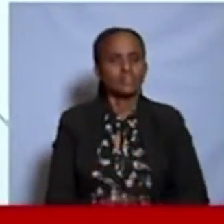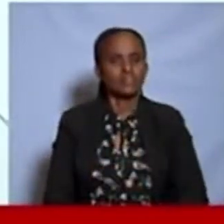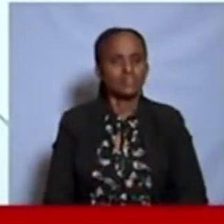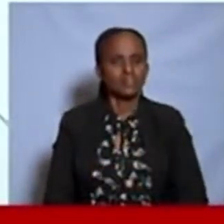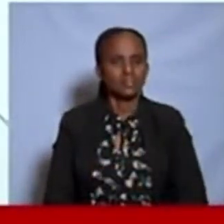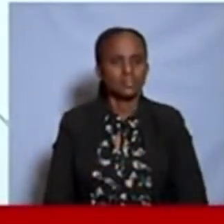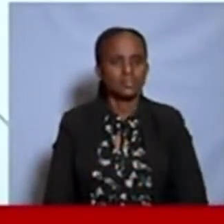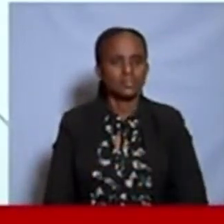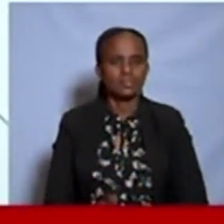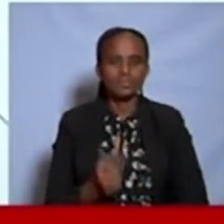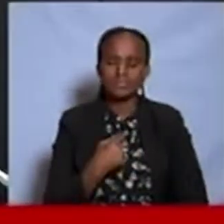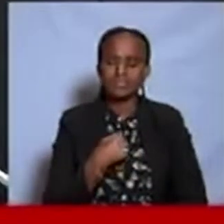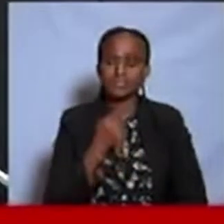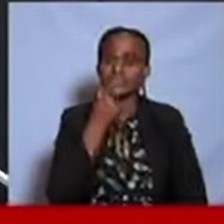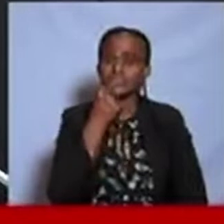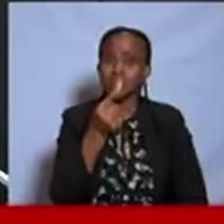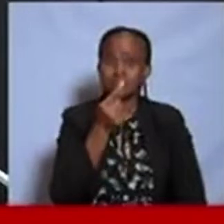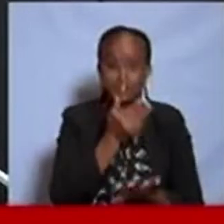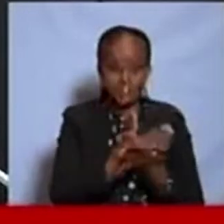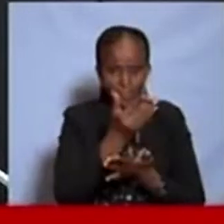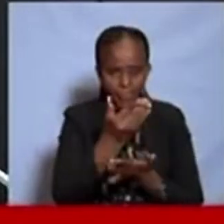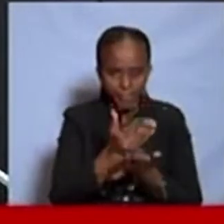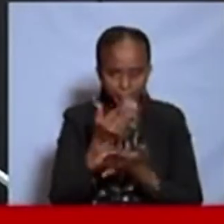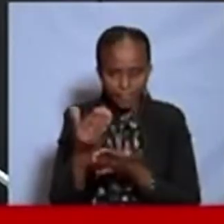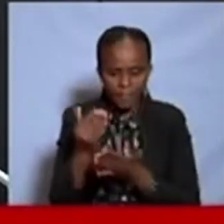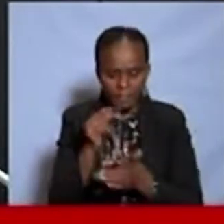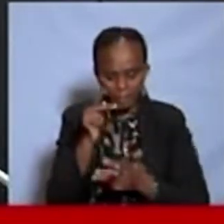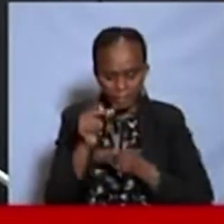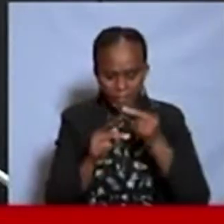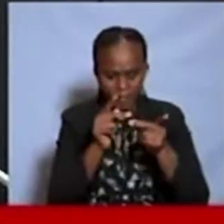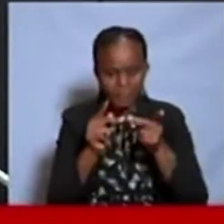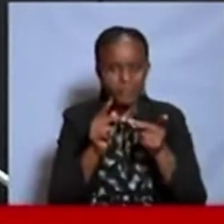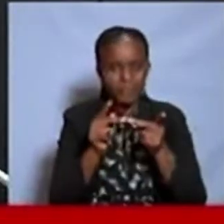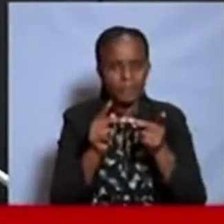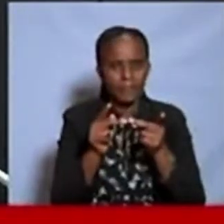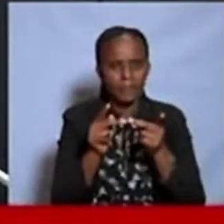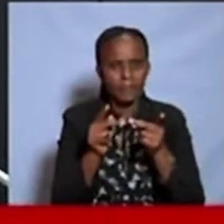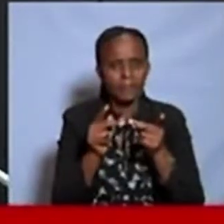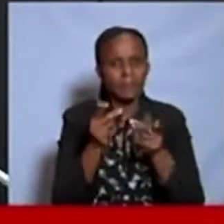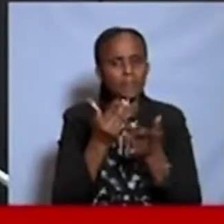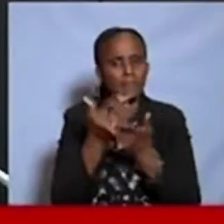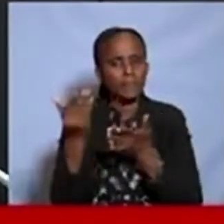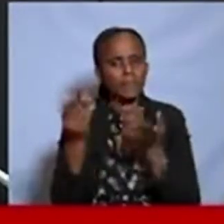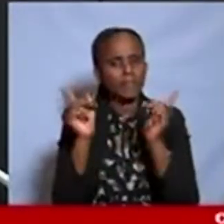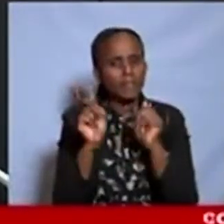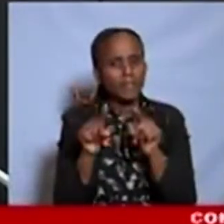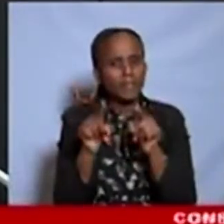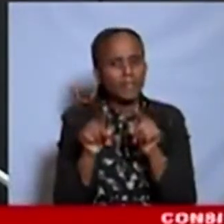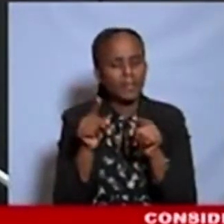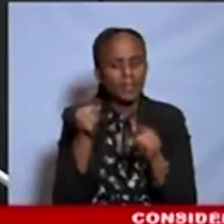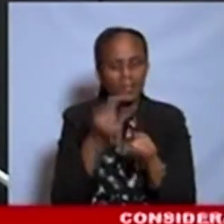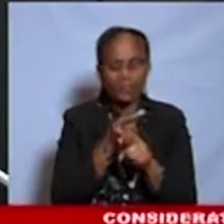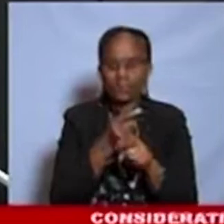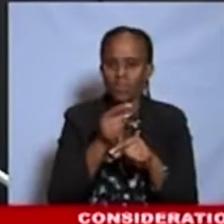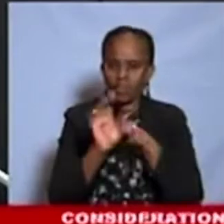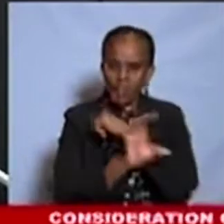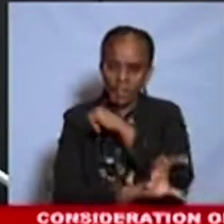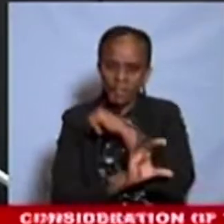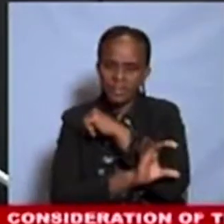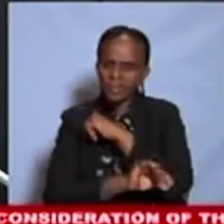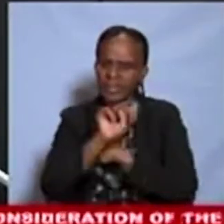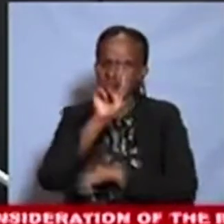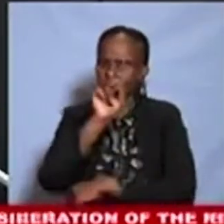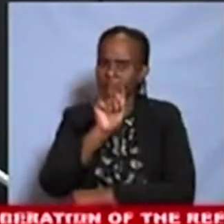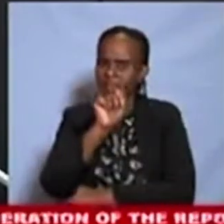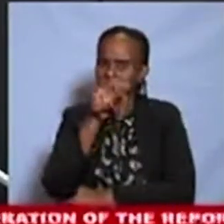I was saying the procurement process because it was ordered from which country, right? Thailand. From Thailand. Now for it to come, issues